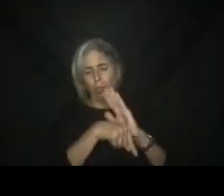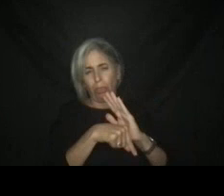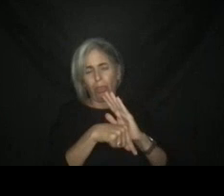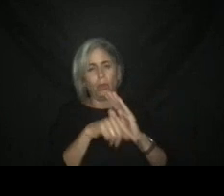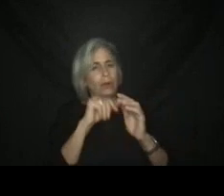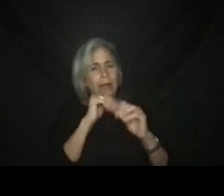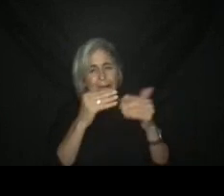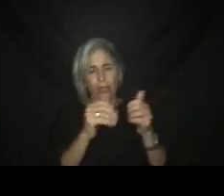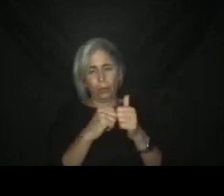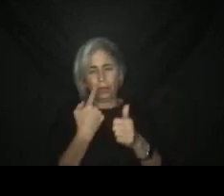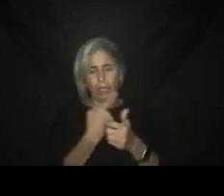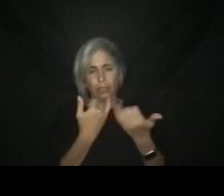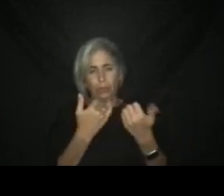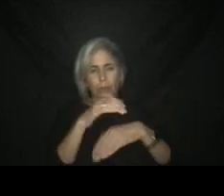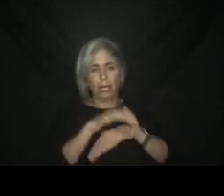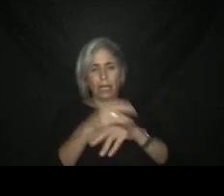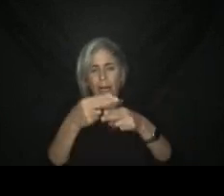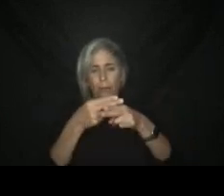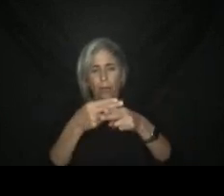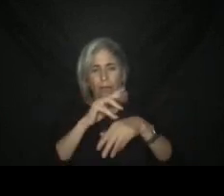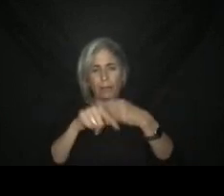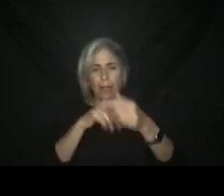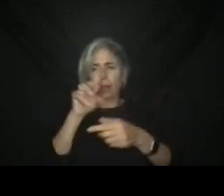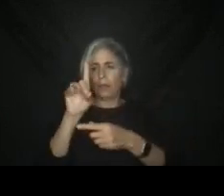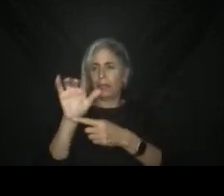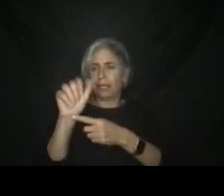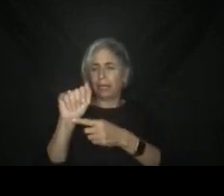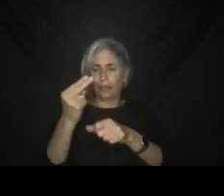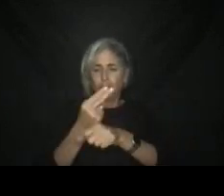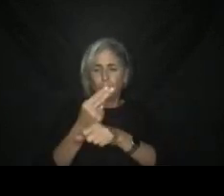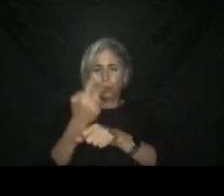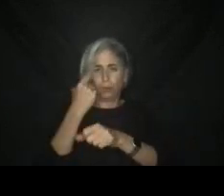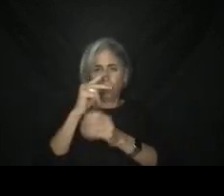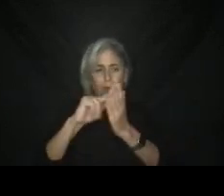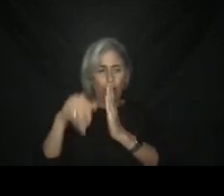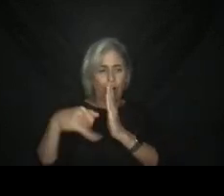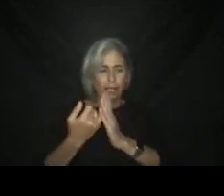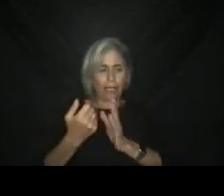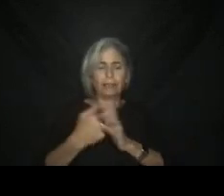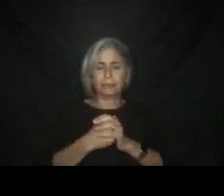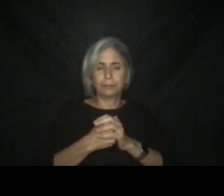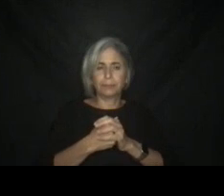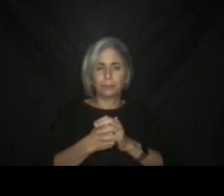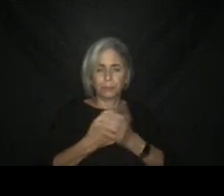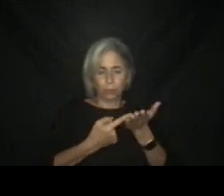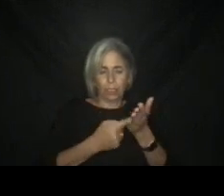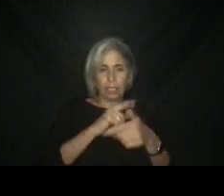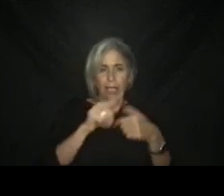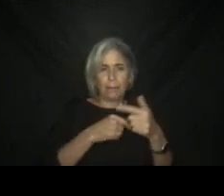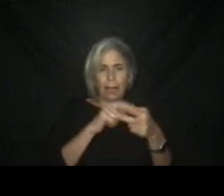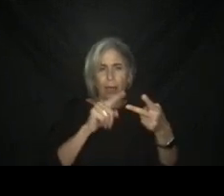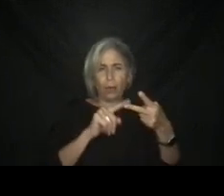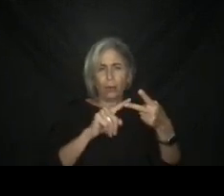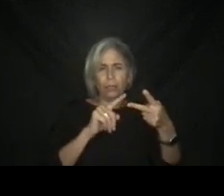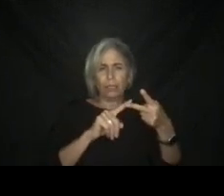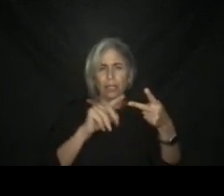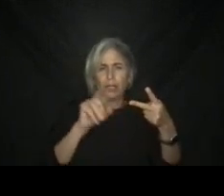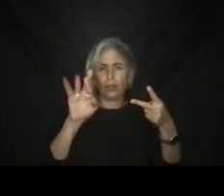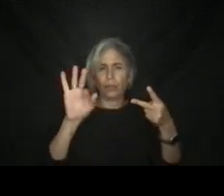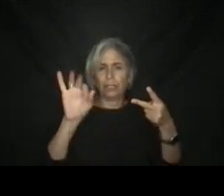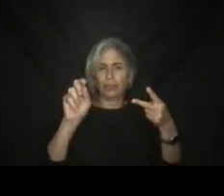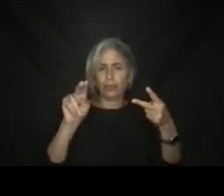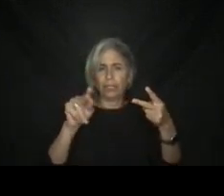evening. We'll talk very briefly about the data that was used as part of this project. We'll talk about the redistricting parameters that we used